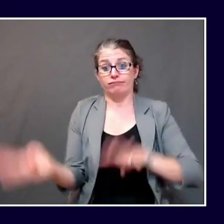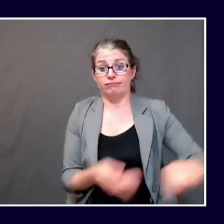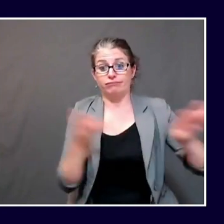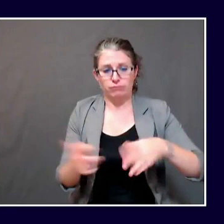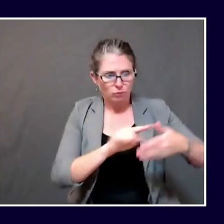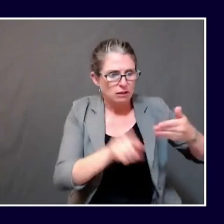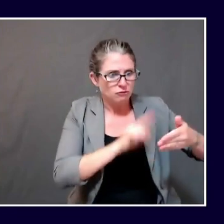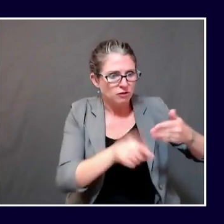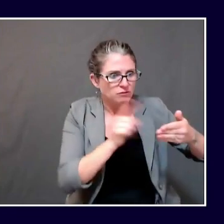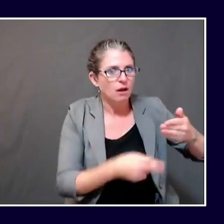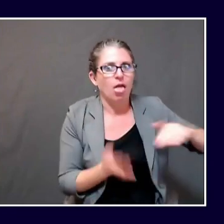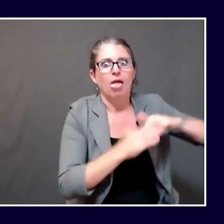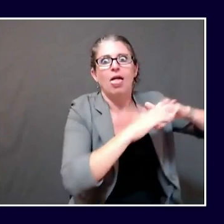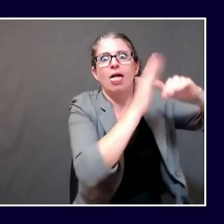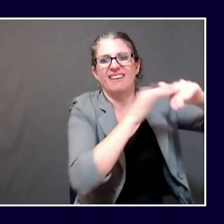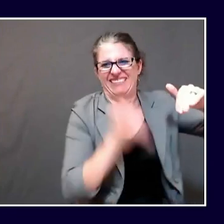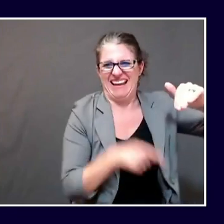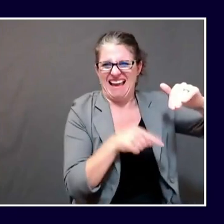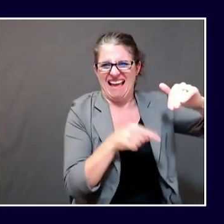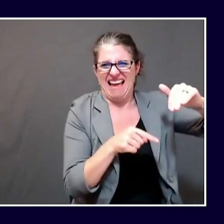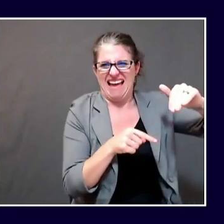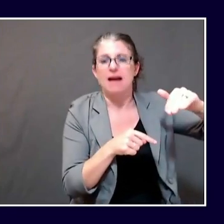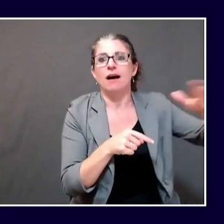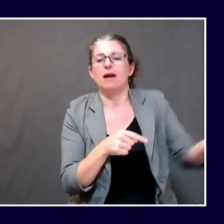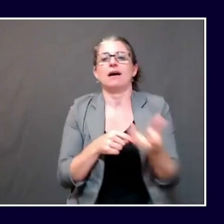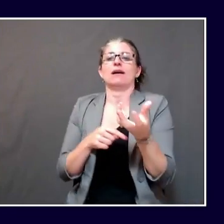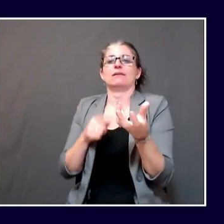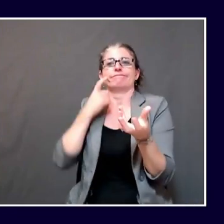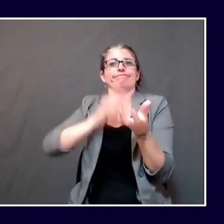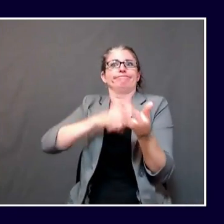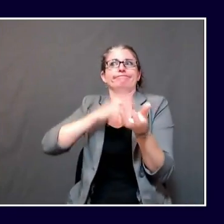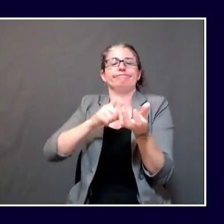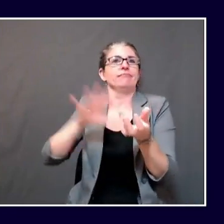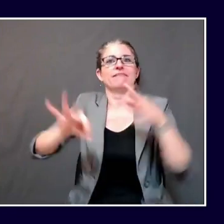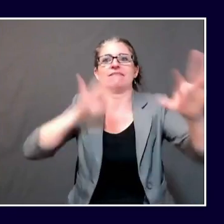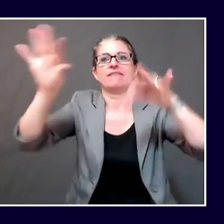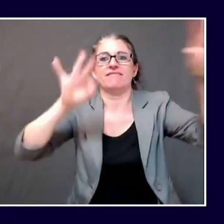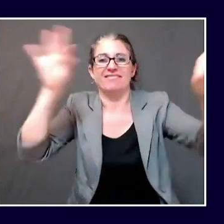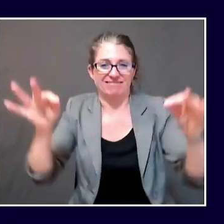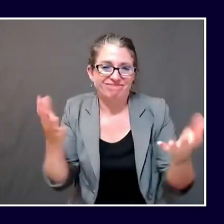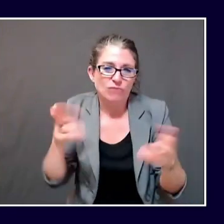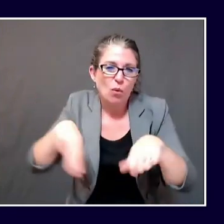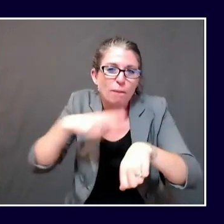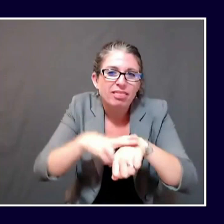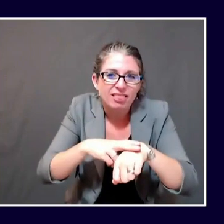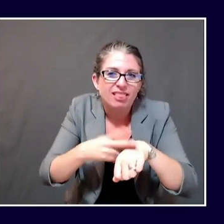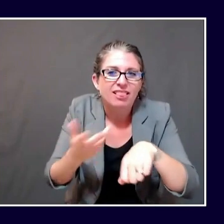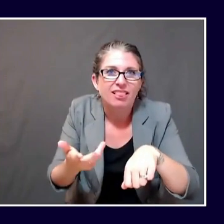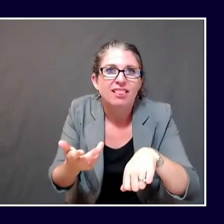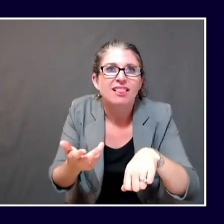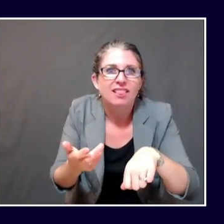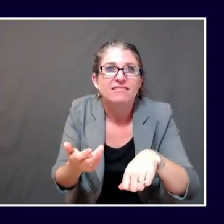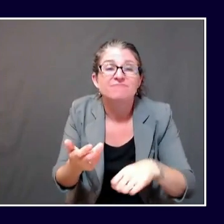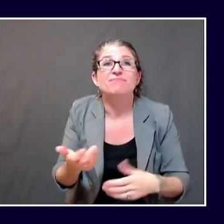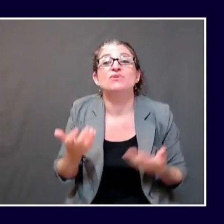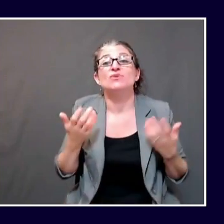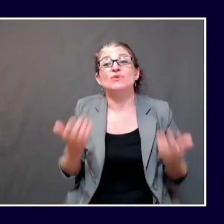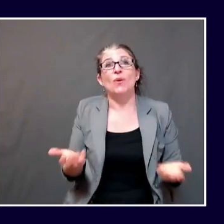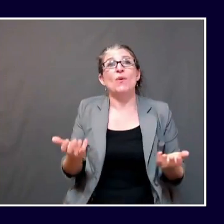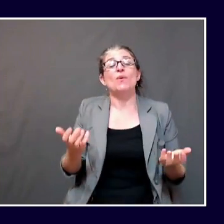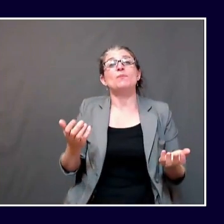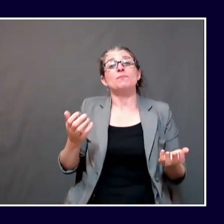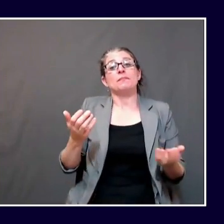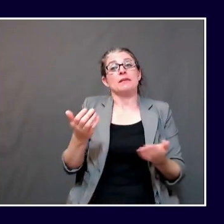and find cases through things like open swab and sends, an expanded standing order that allows anyone